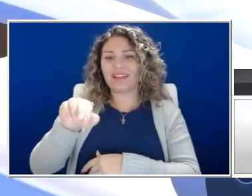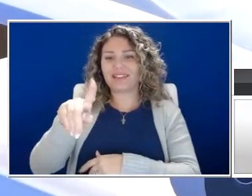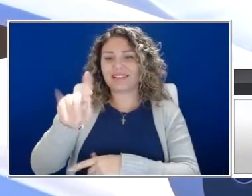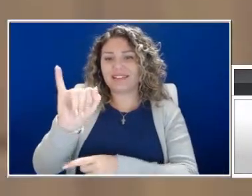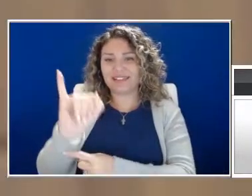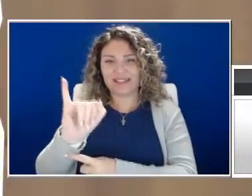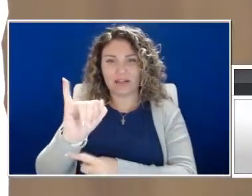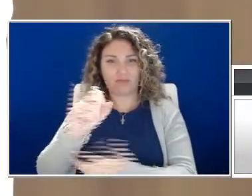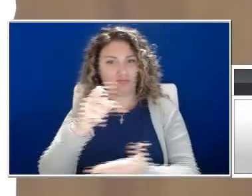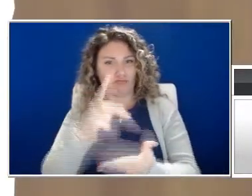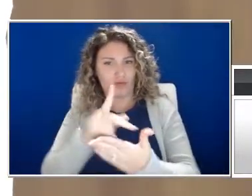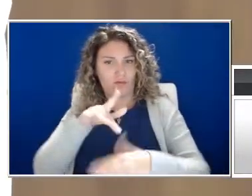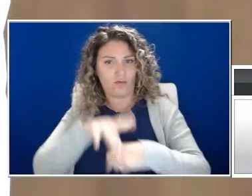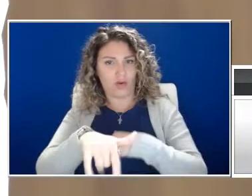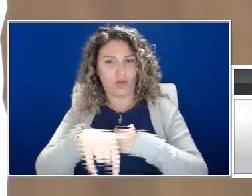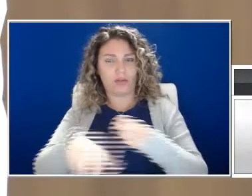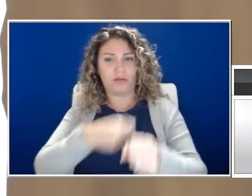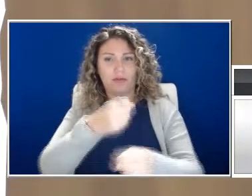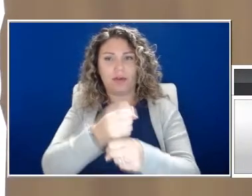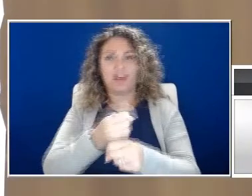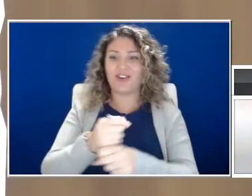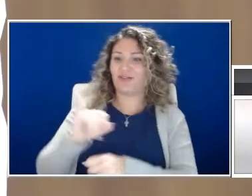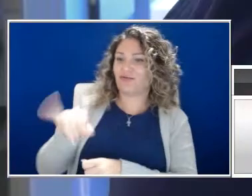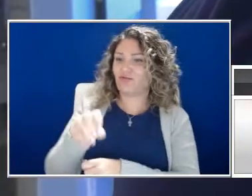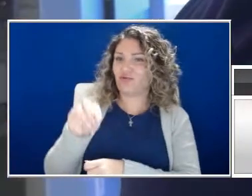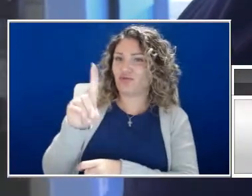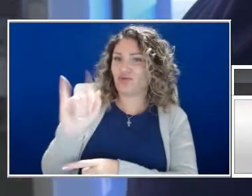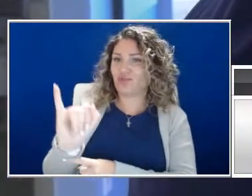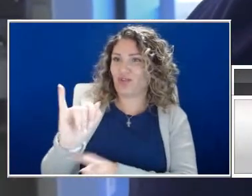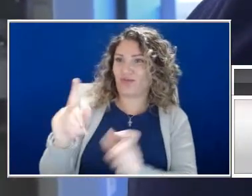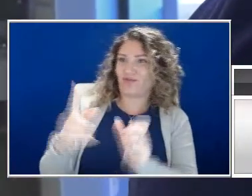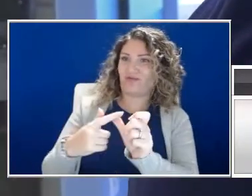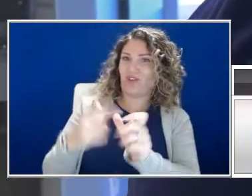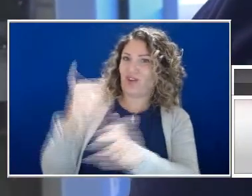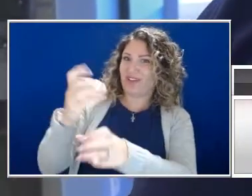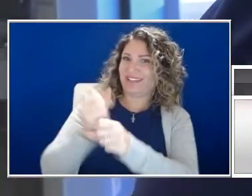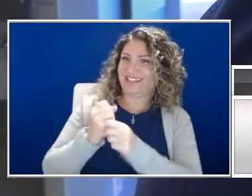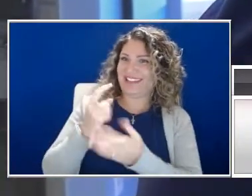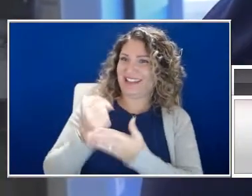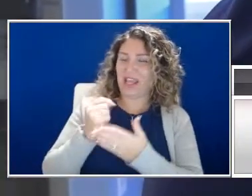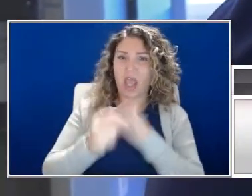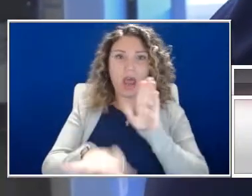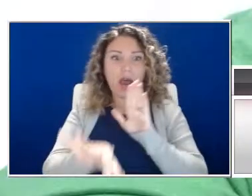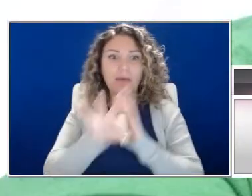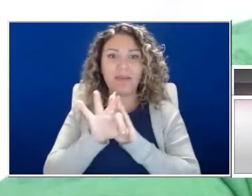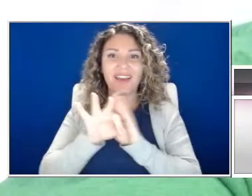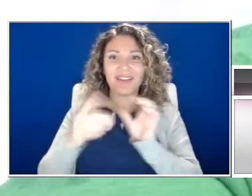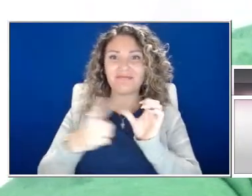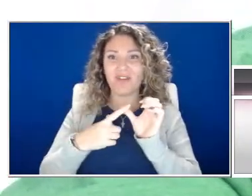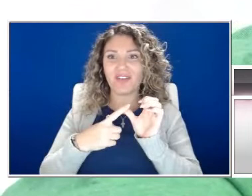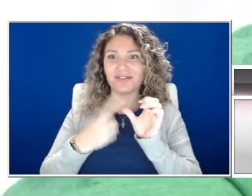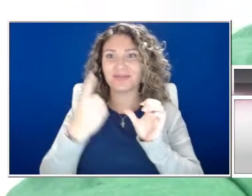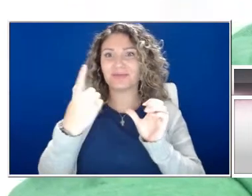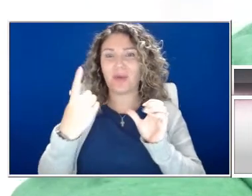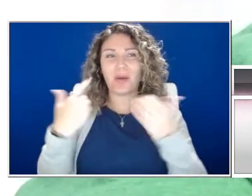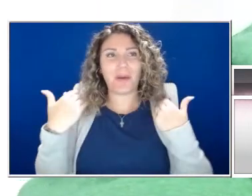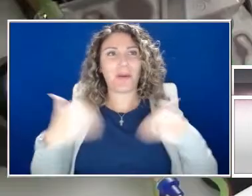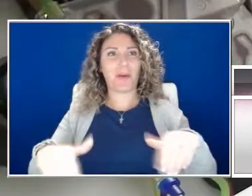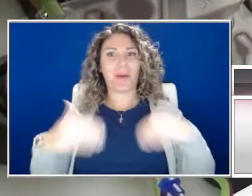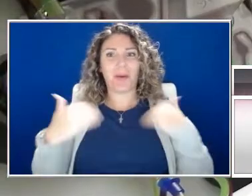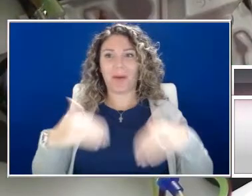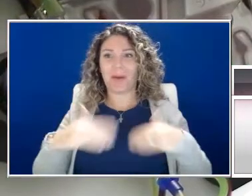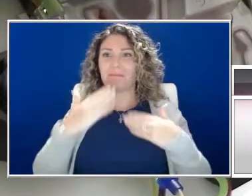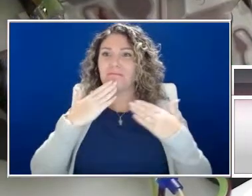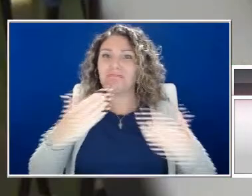in the region to receive it here. Oh my gosh, to be picked to be the very first one. I am so grateful.